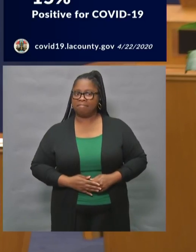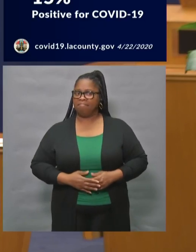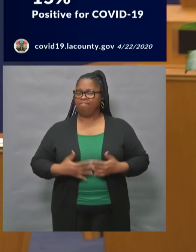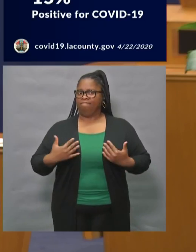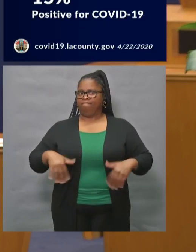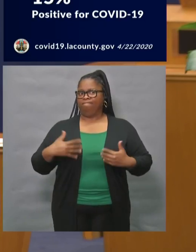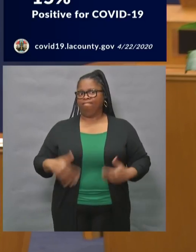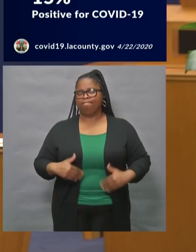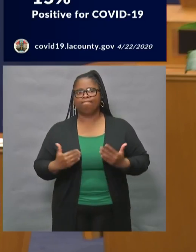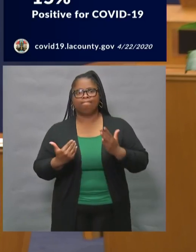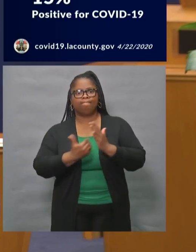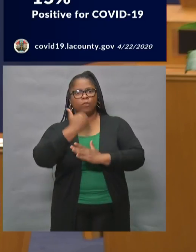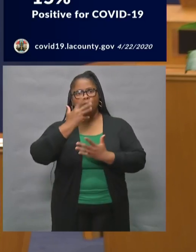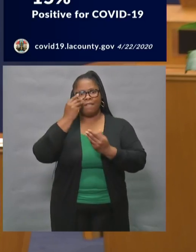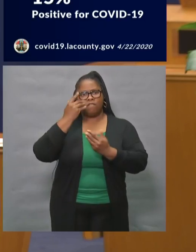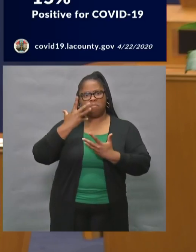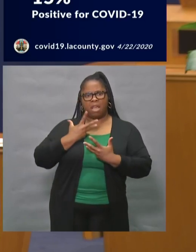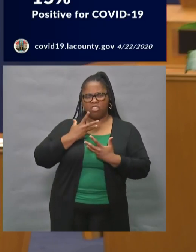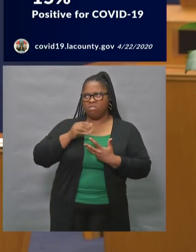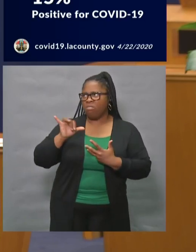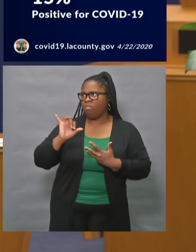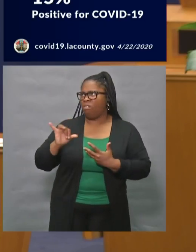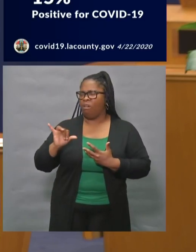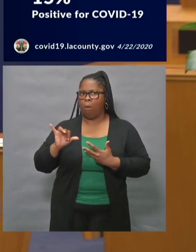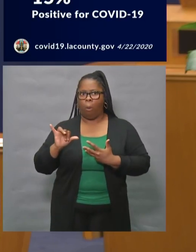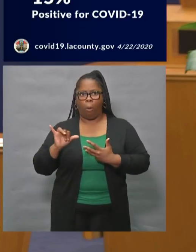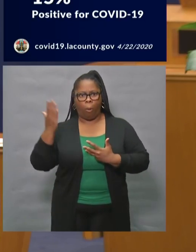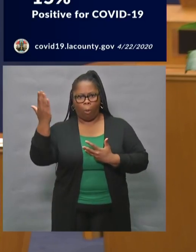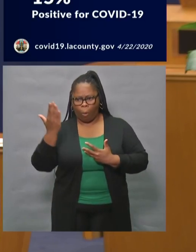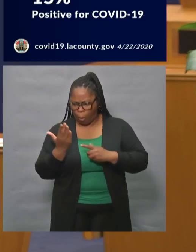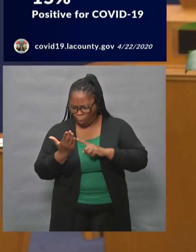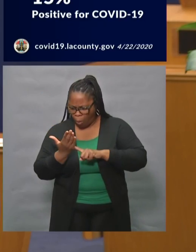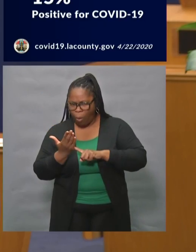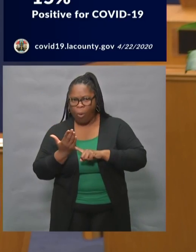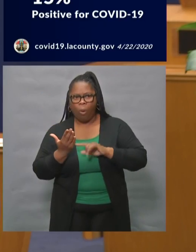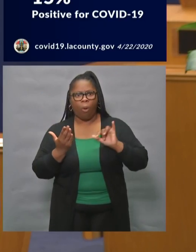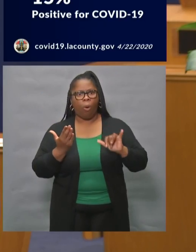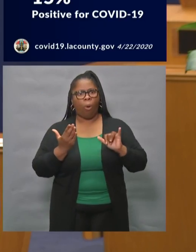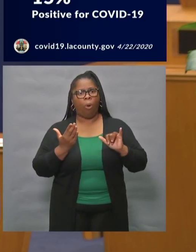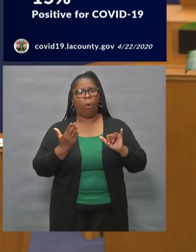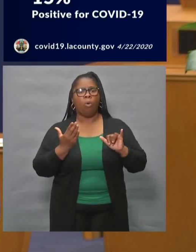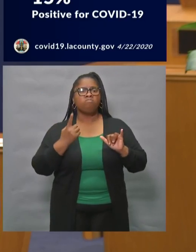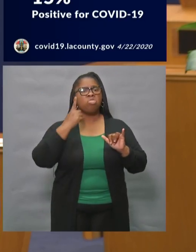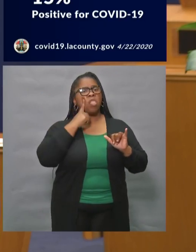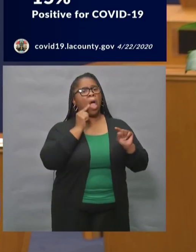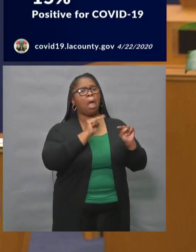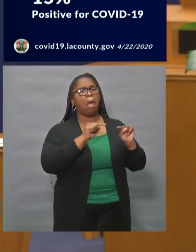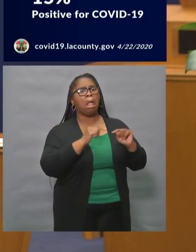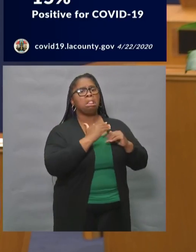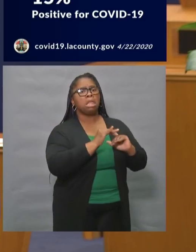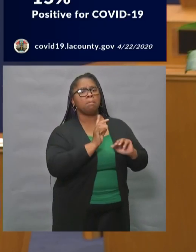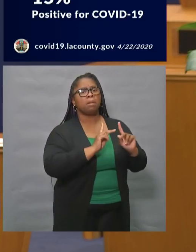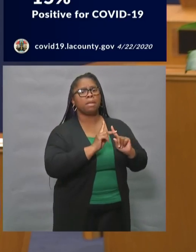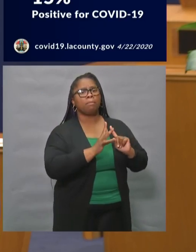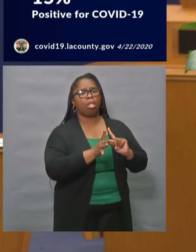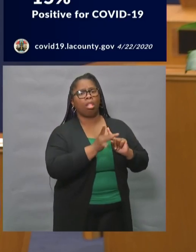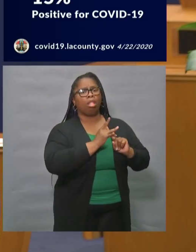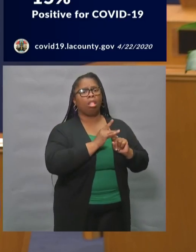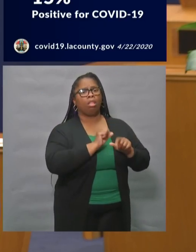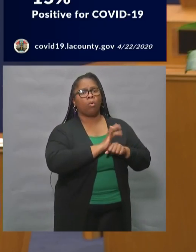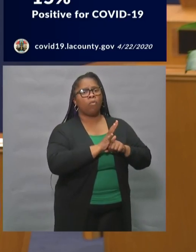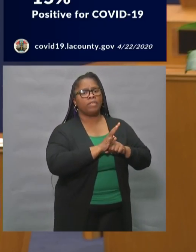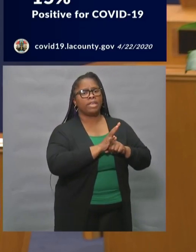that's emerging that indicates that there are many more people than we thought who are positive for COVID-19 and they're not sick,